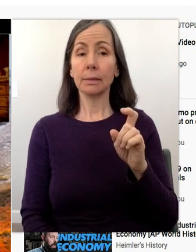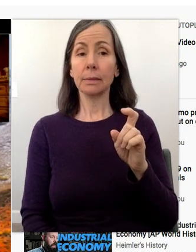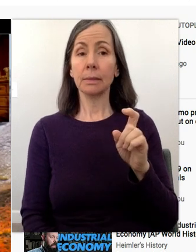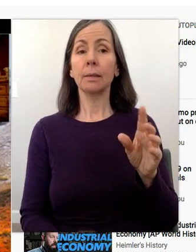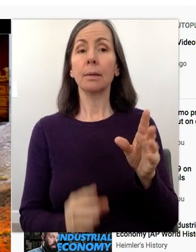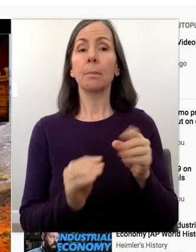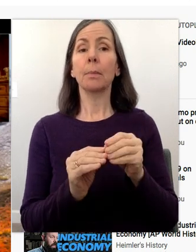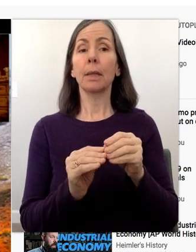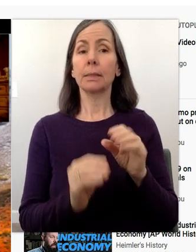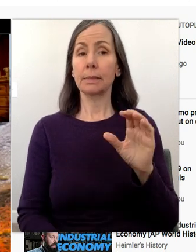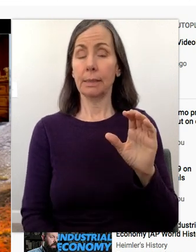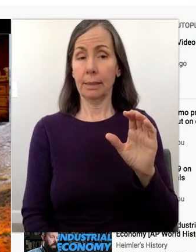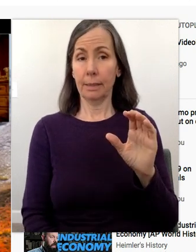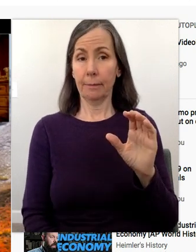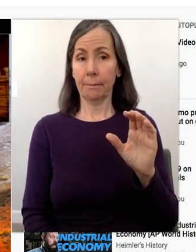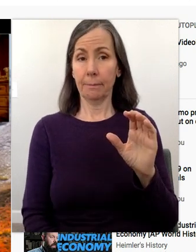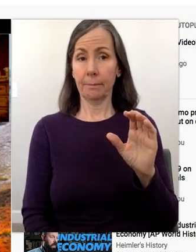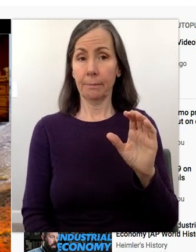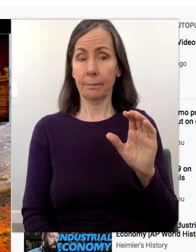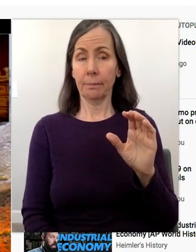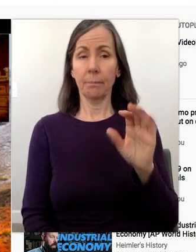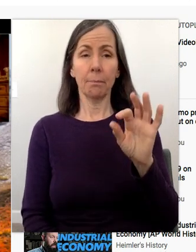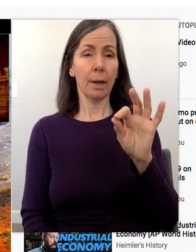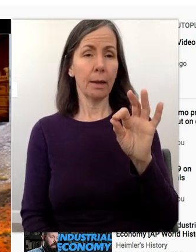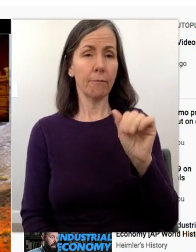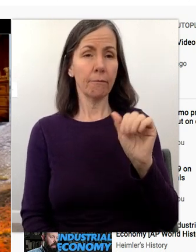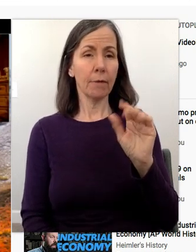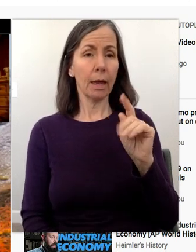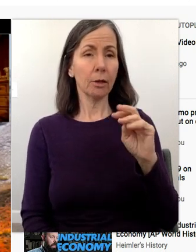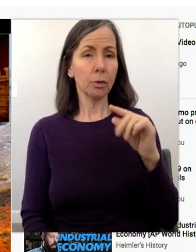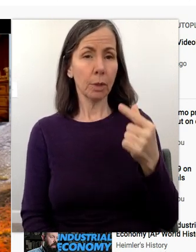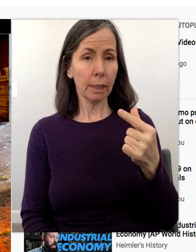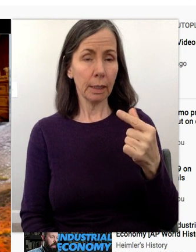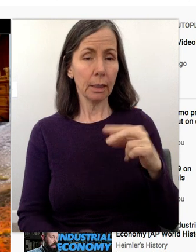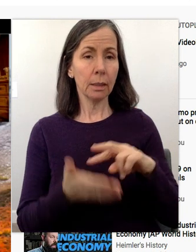So by factoring, we mean we made